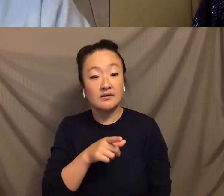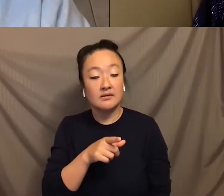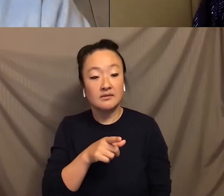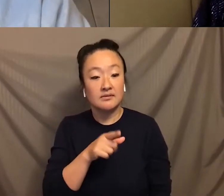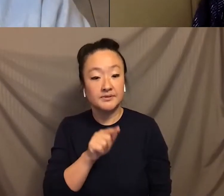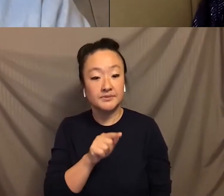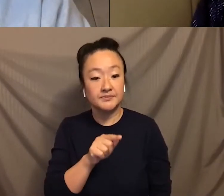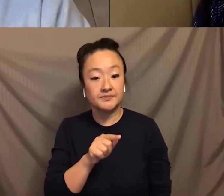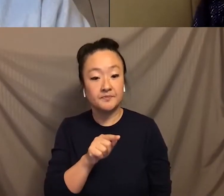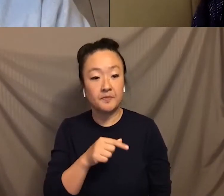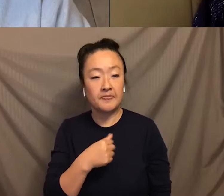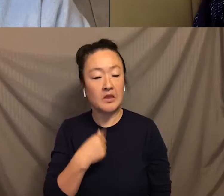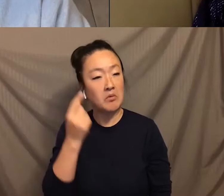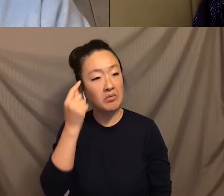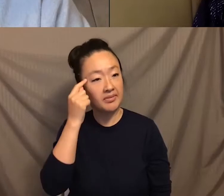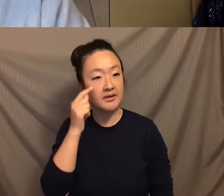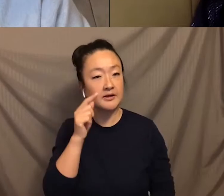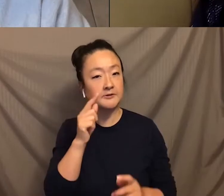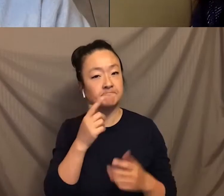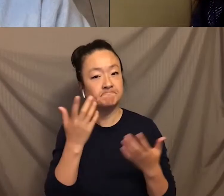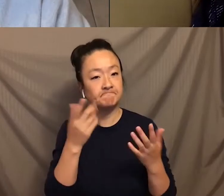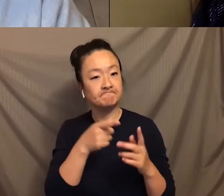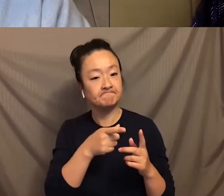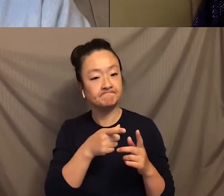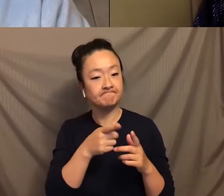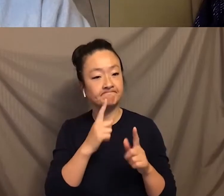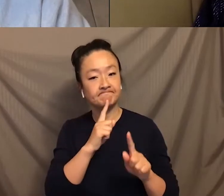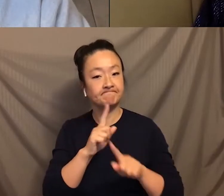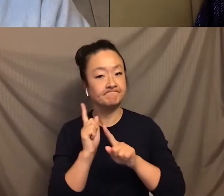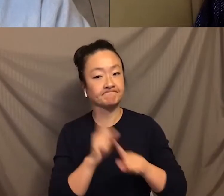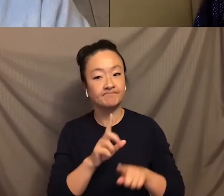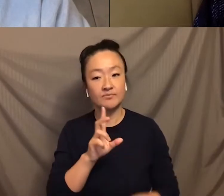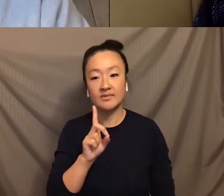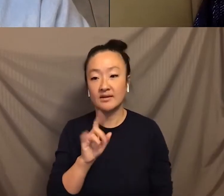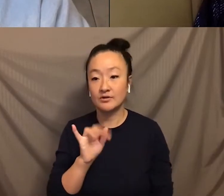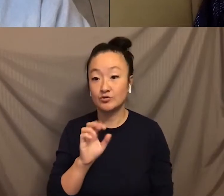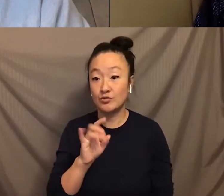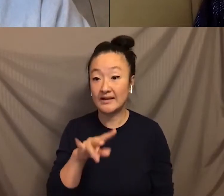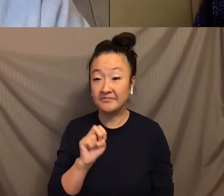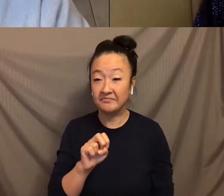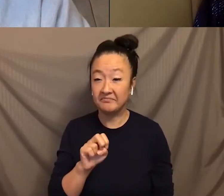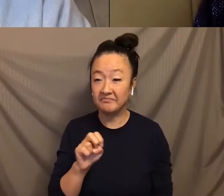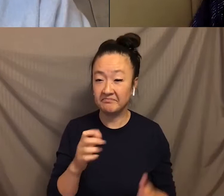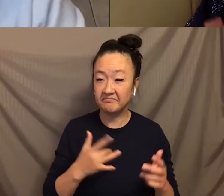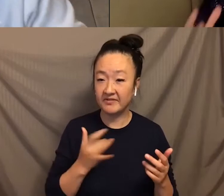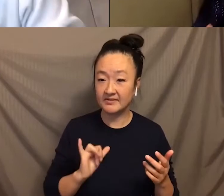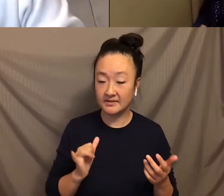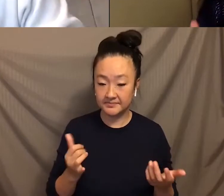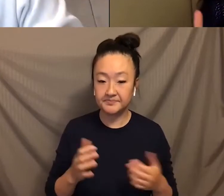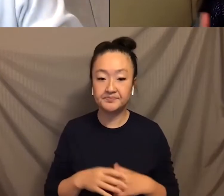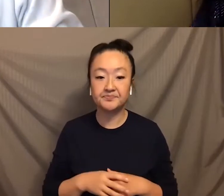this what I think of as a directive to your readers, um, that